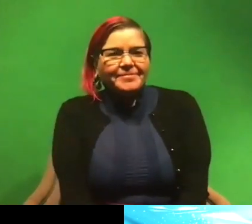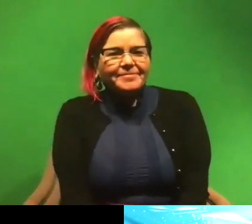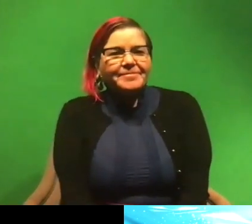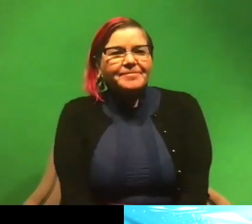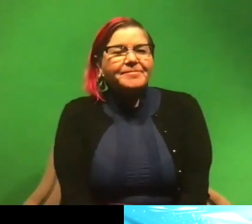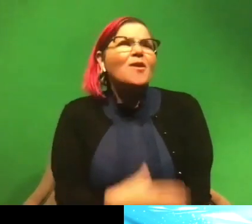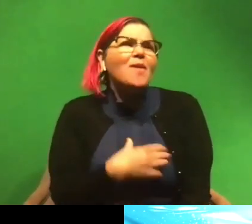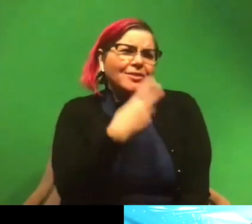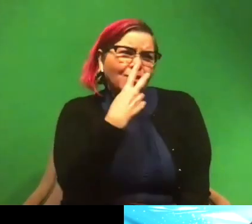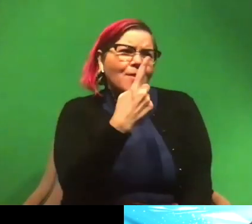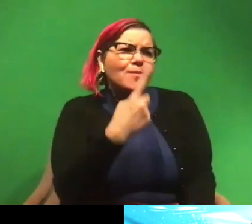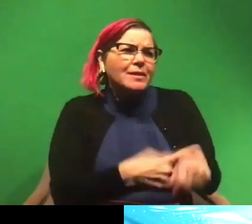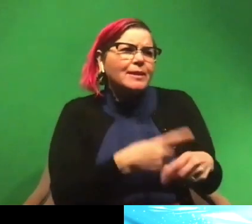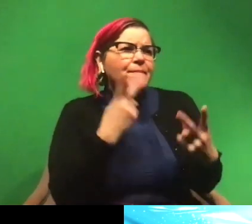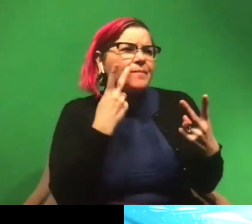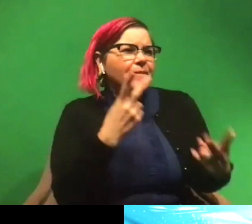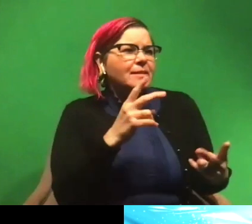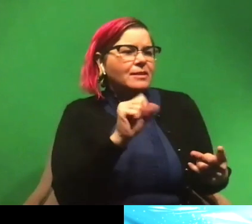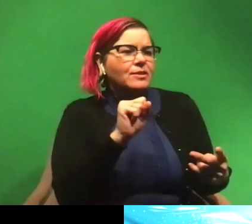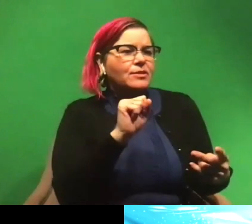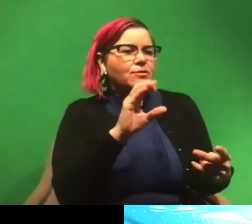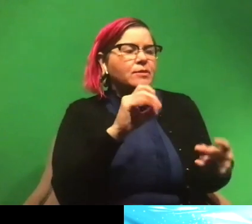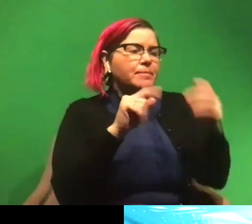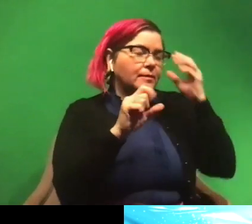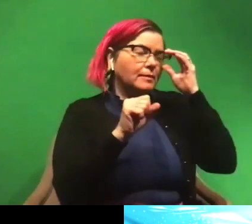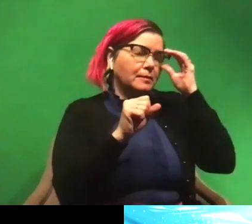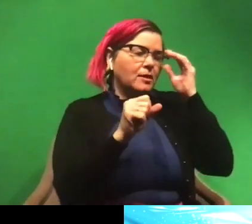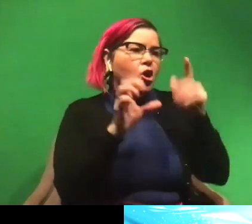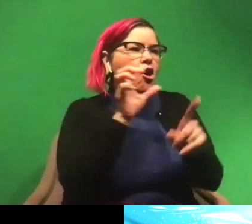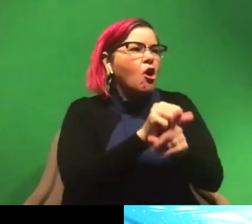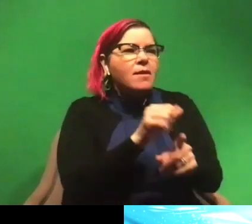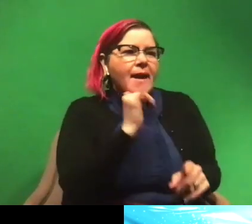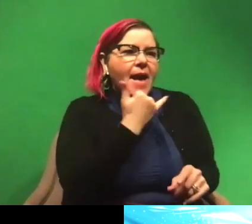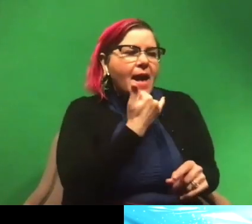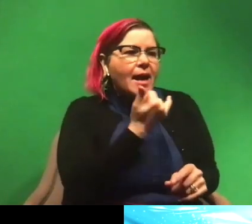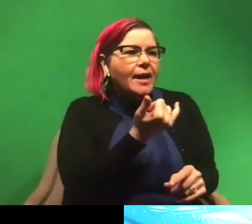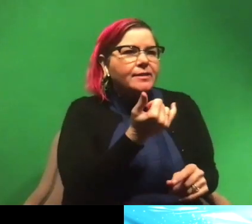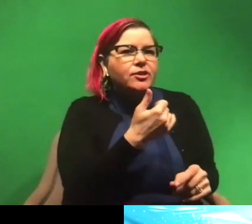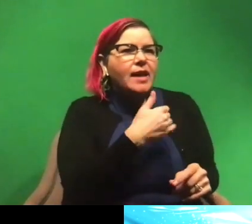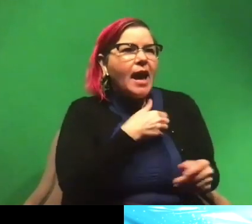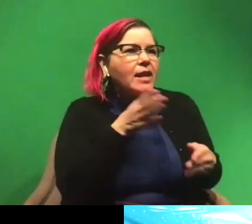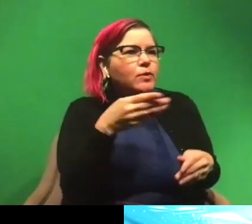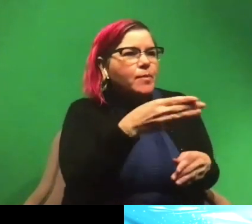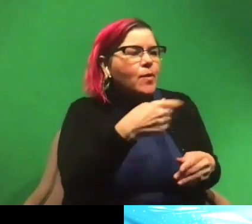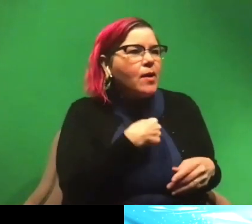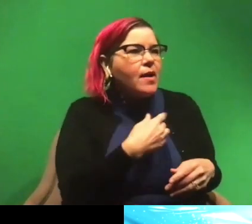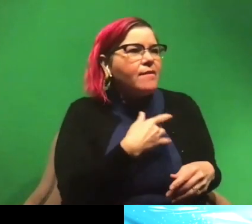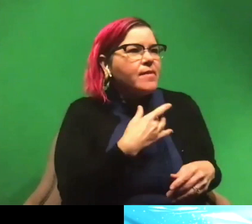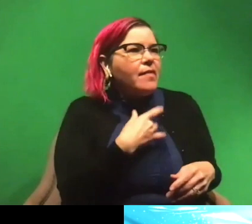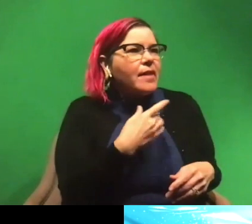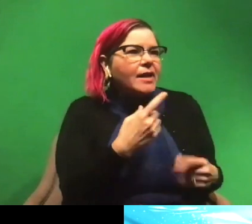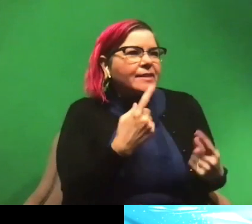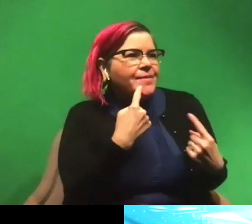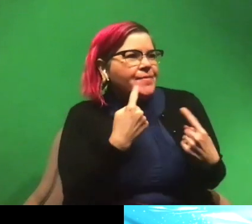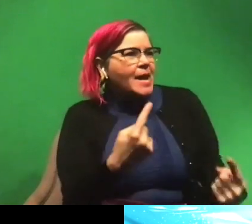I saw one of those when I was visiting Scripps and I, they like caught it by accident and they just like had it swimming around in the tank. And I felt like I had seen a celebrity. Like I